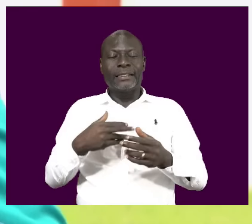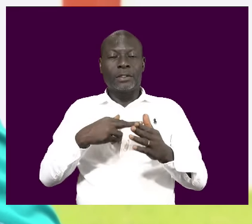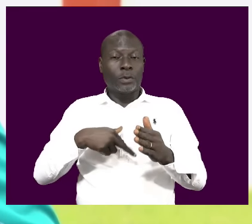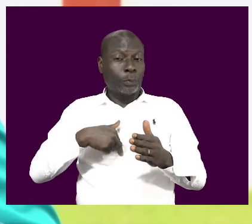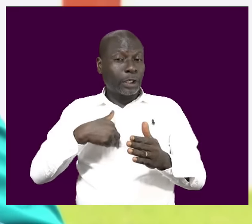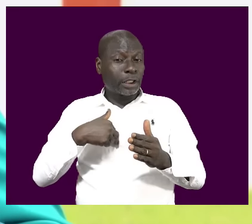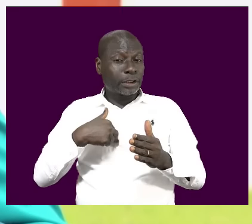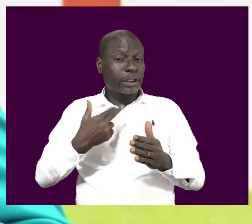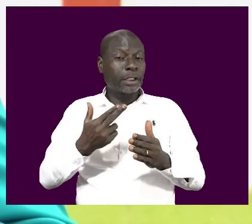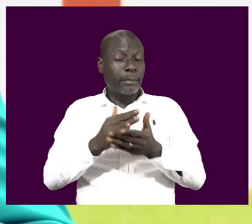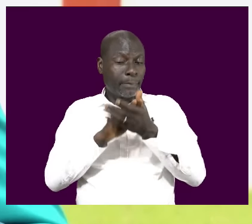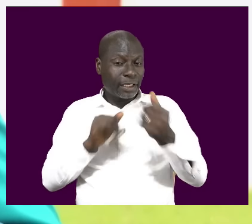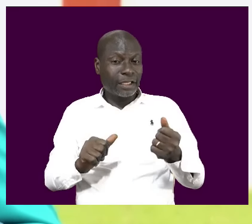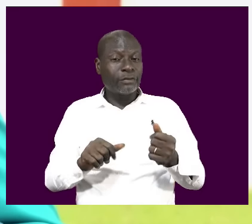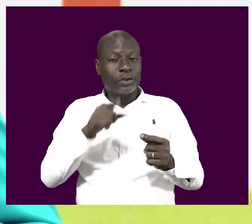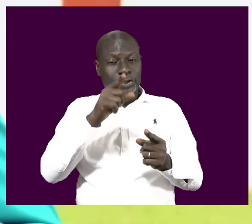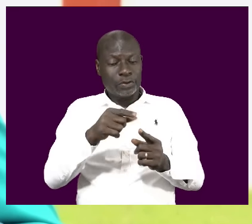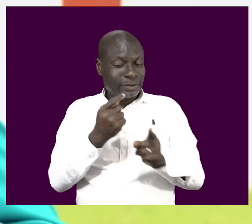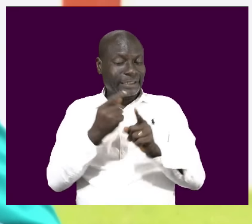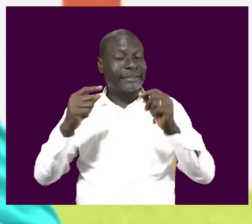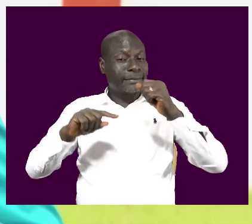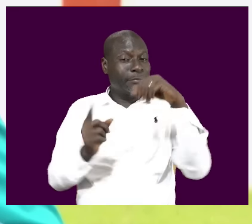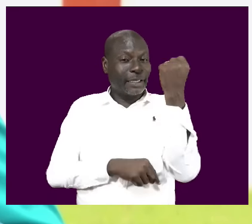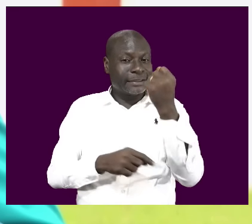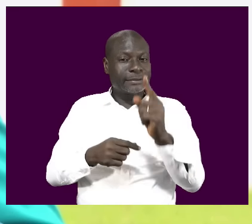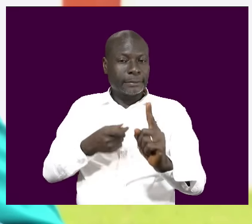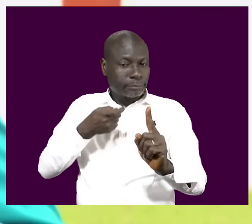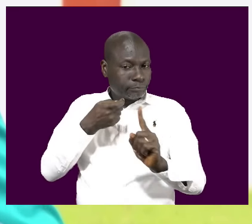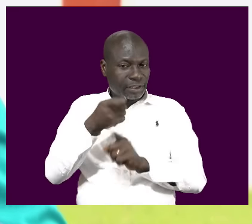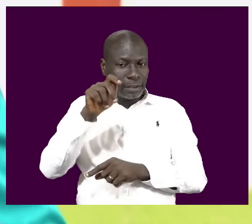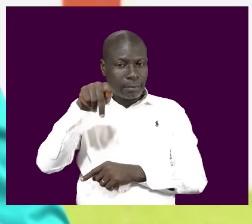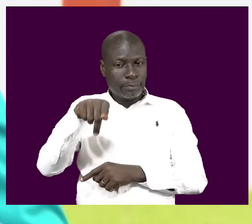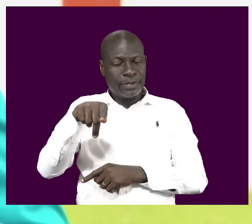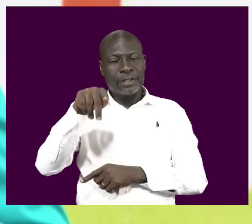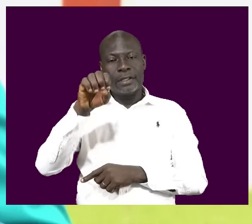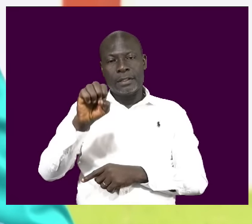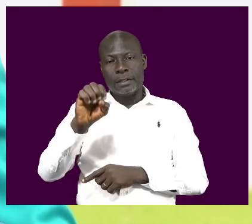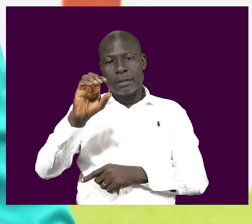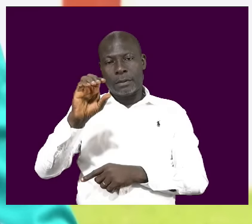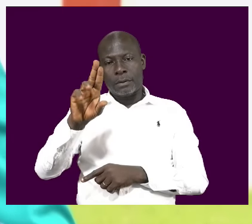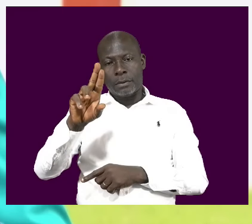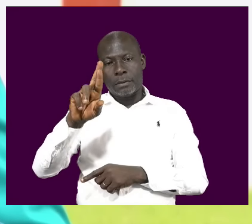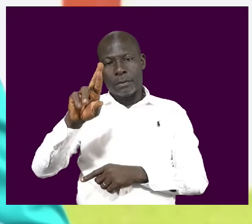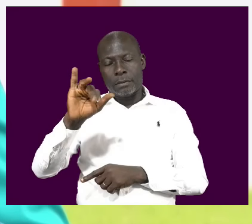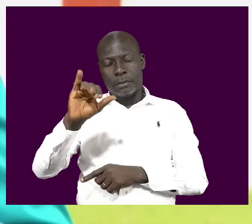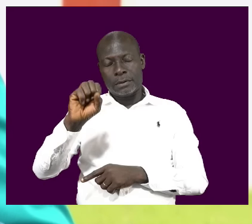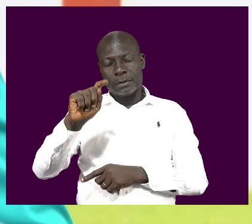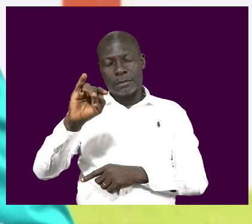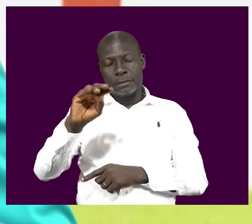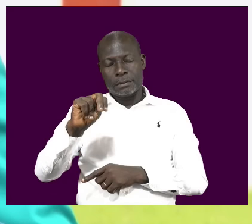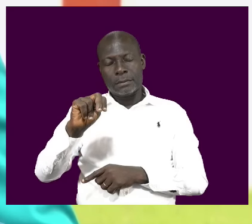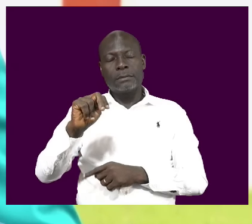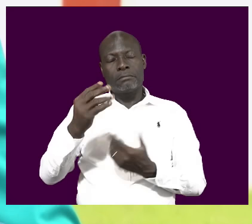Nam, Ninyamisumu Gidia be a Ukrentino, and any friend of persecution. Na Yesu se, se udi nechi,